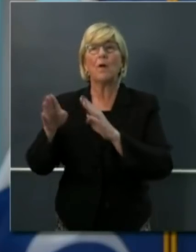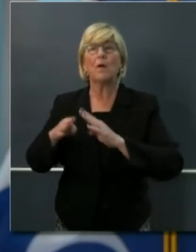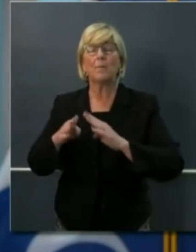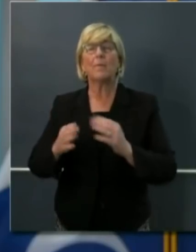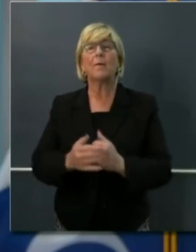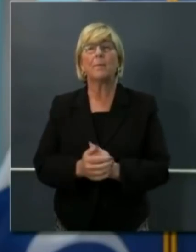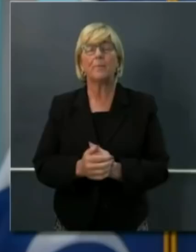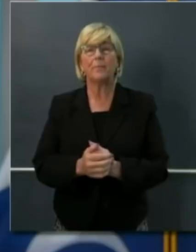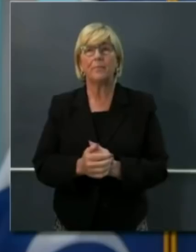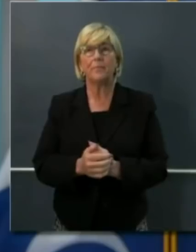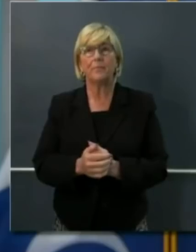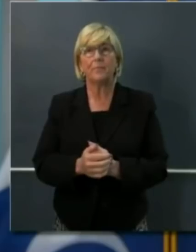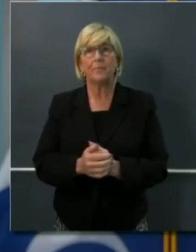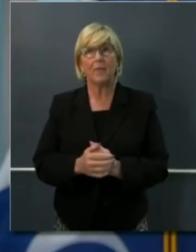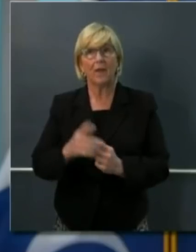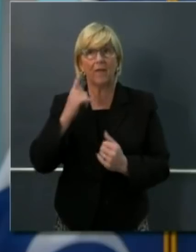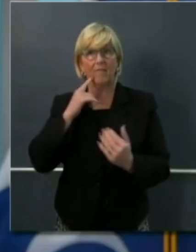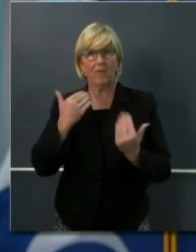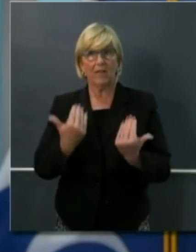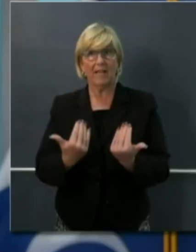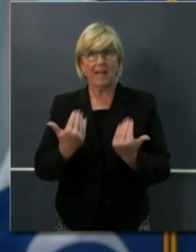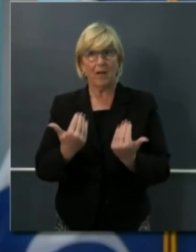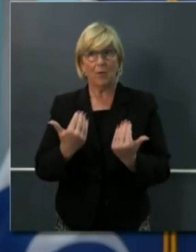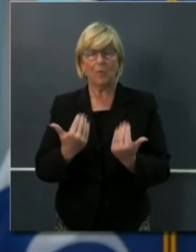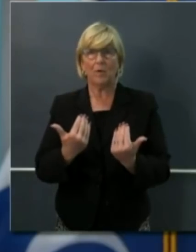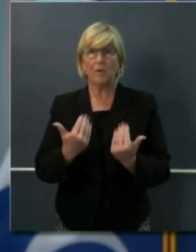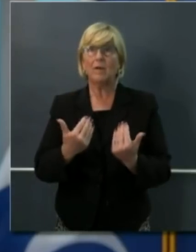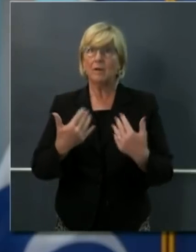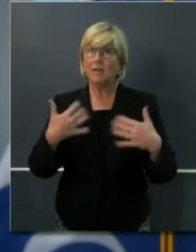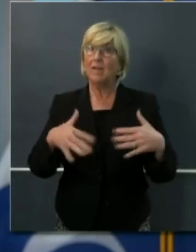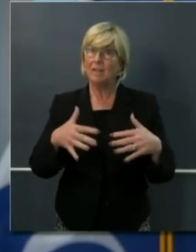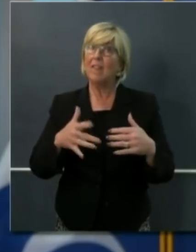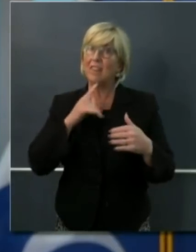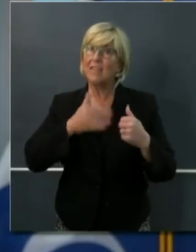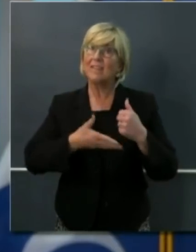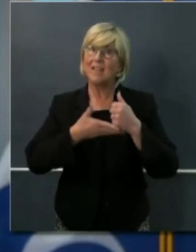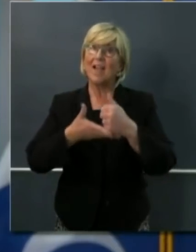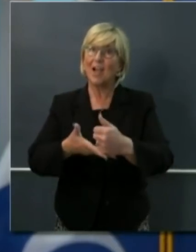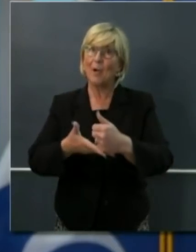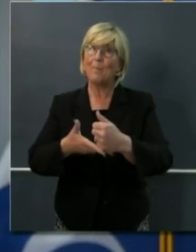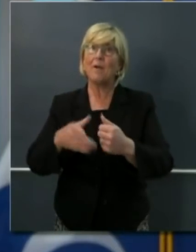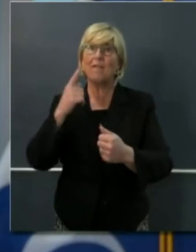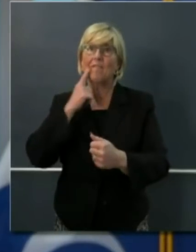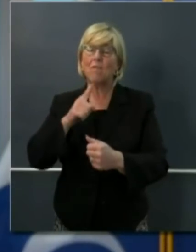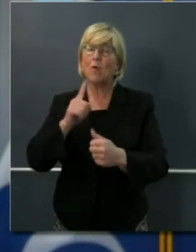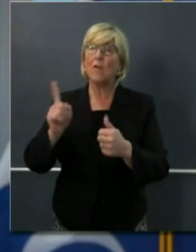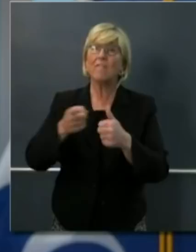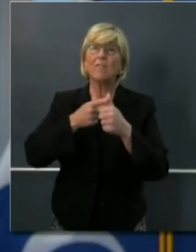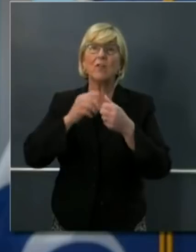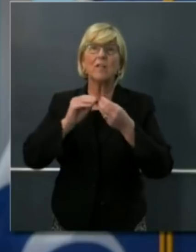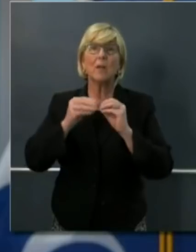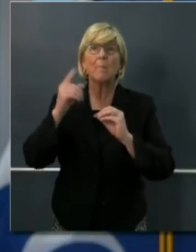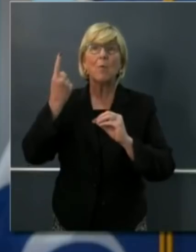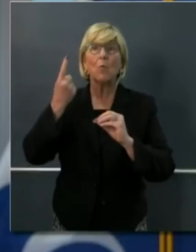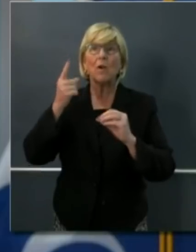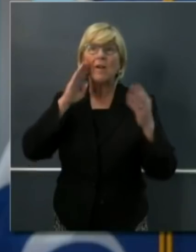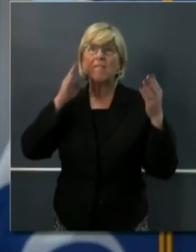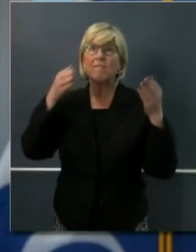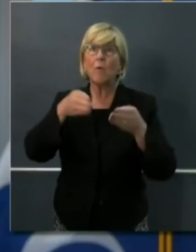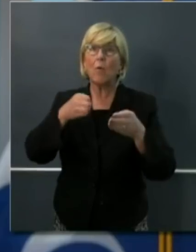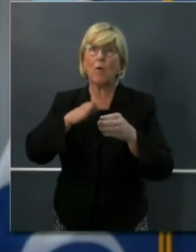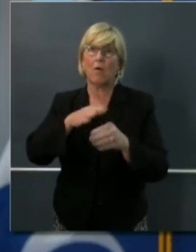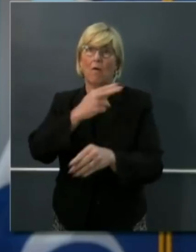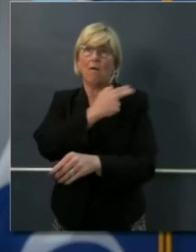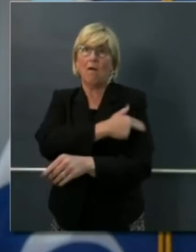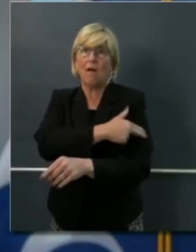But this is, for us, a significant health-first focused announcement today to begin